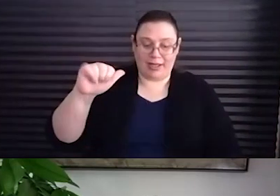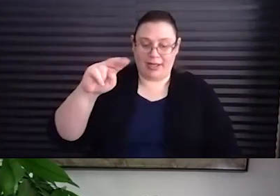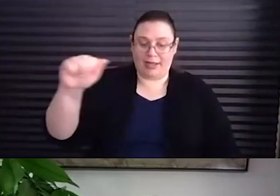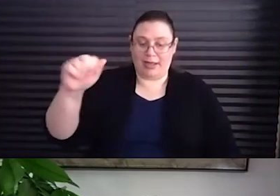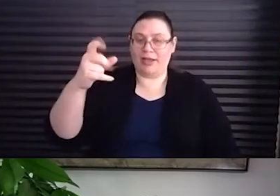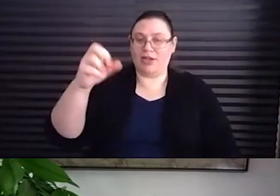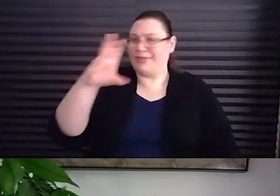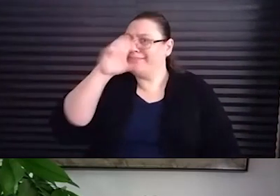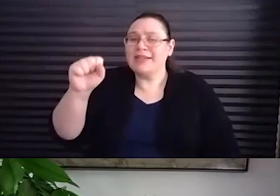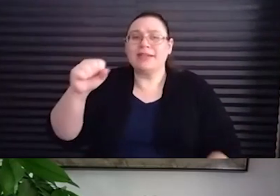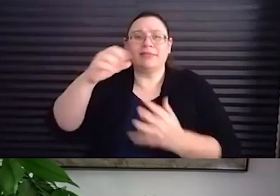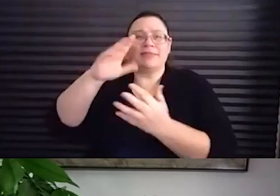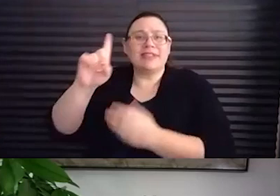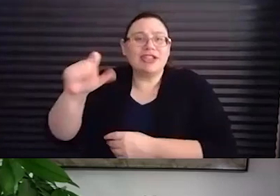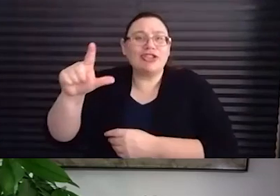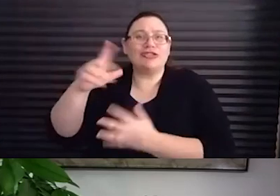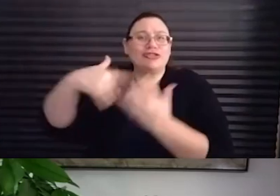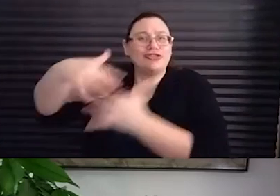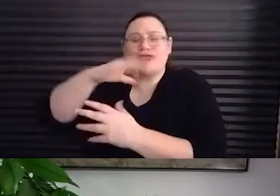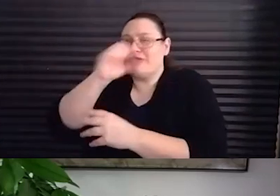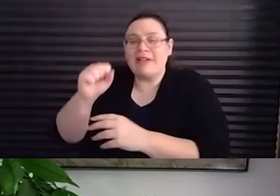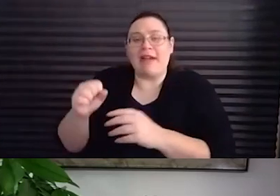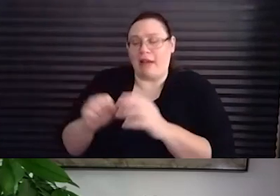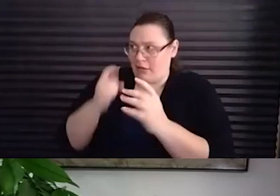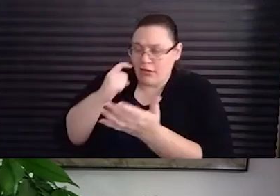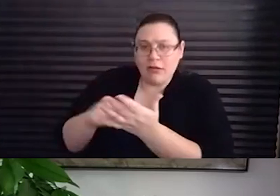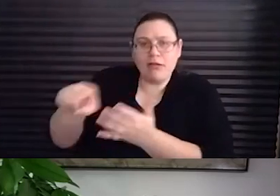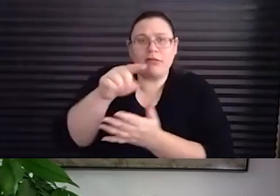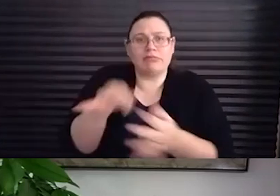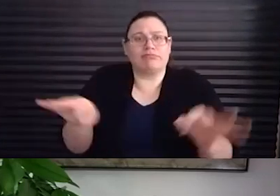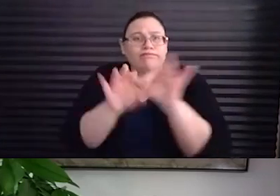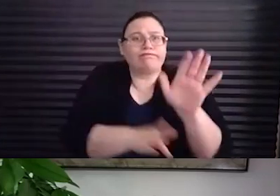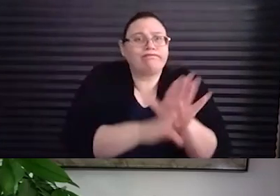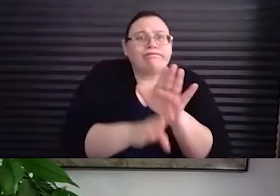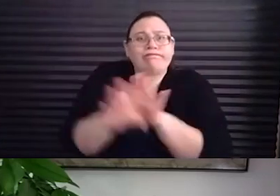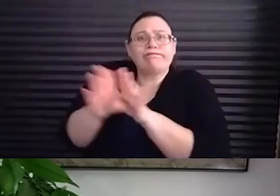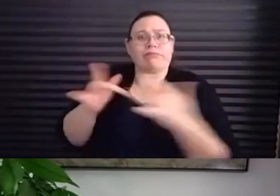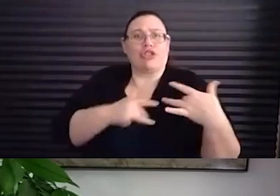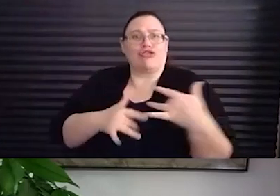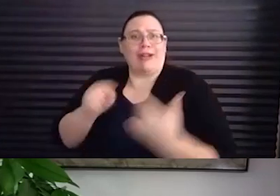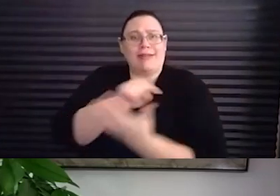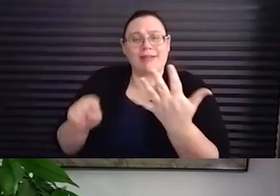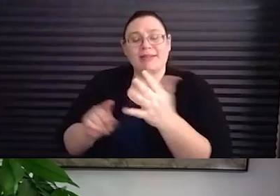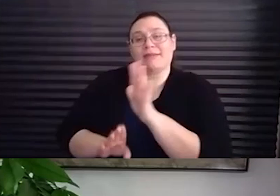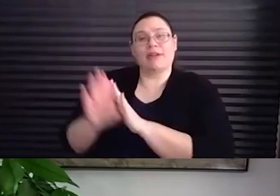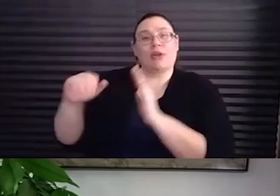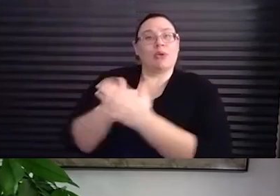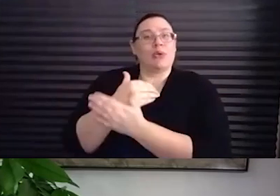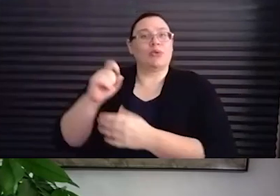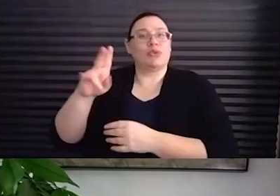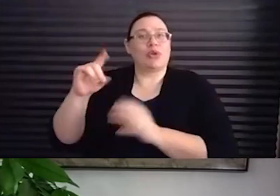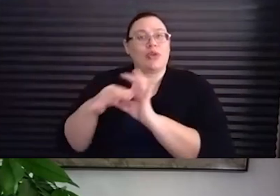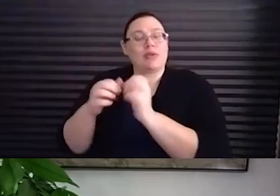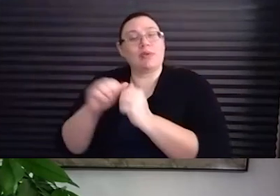built an eclectic career thanks to her talent for recognizing emerging and relevant digital trends and new products. She built major studio relationships with